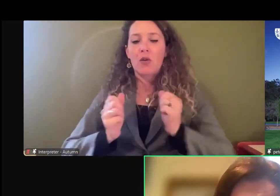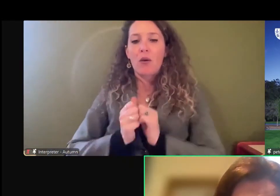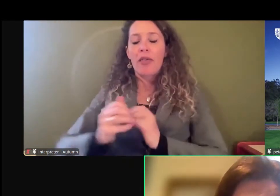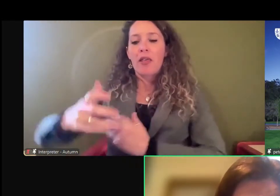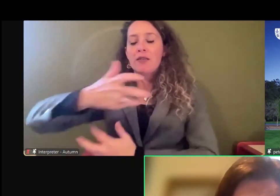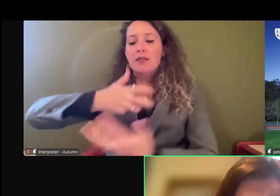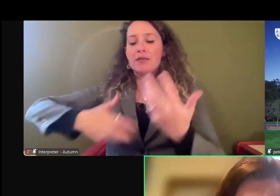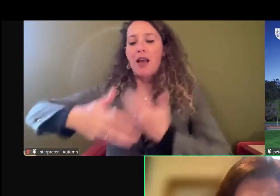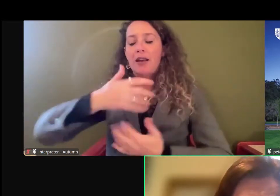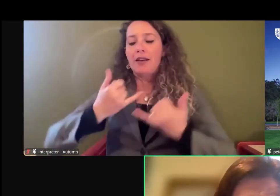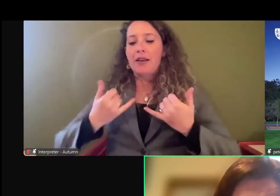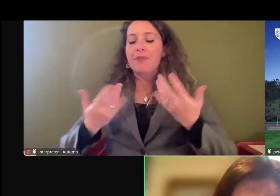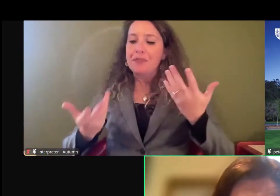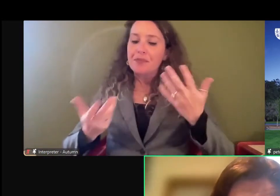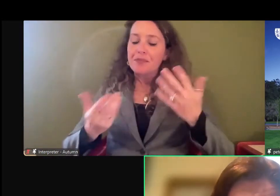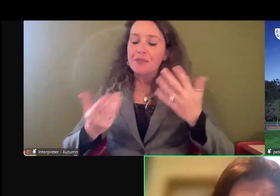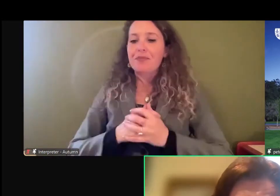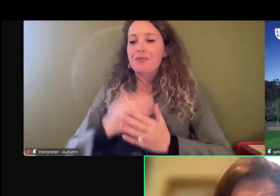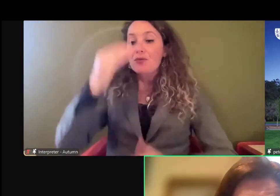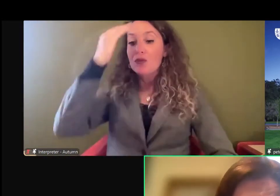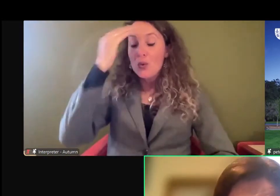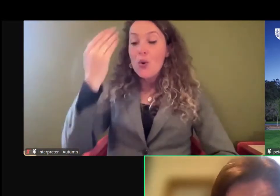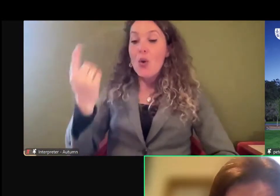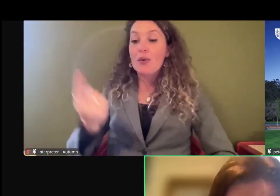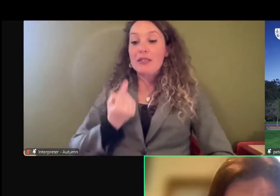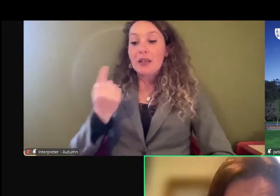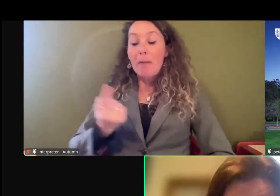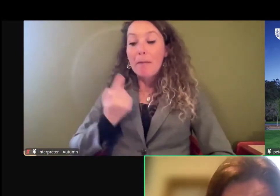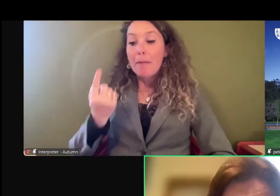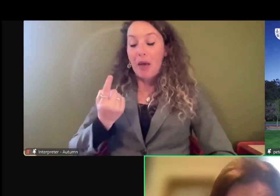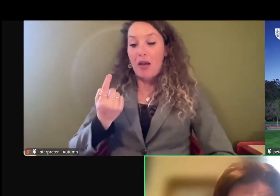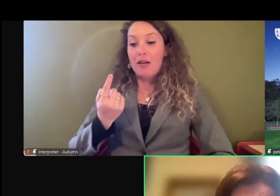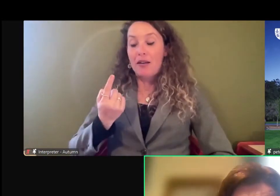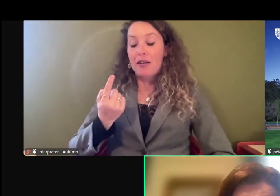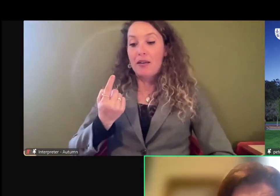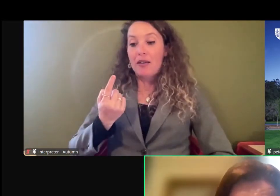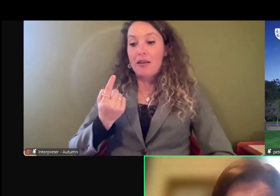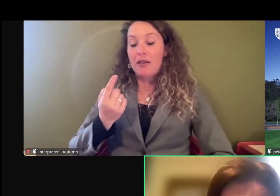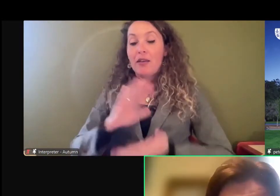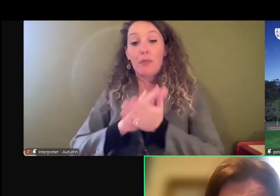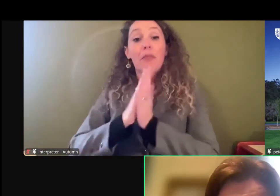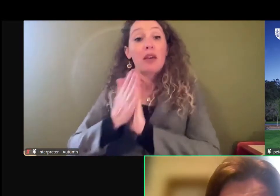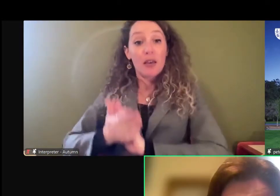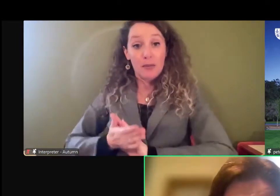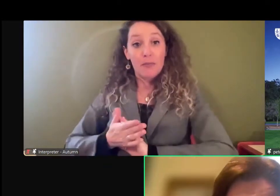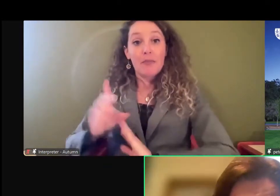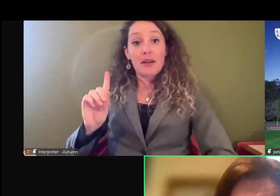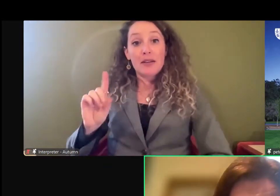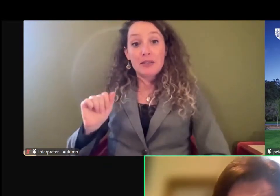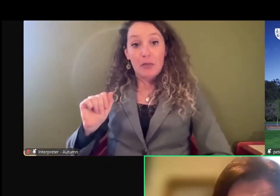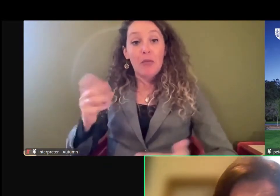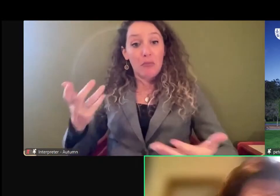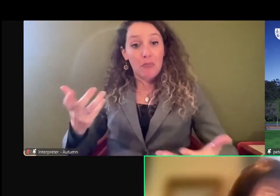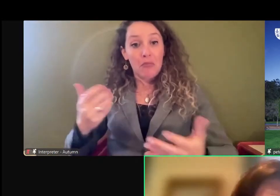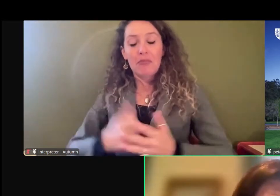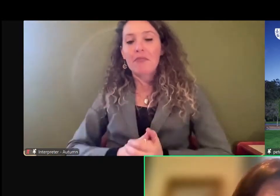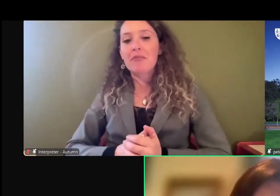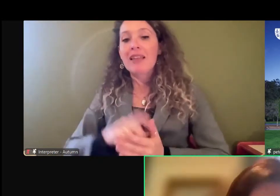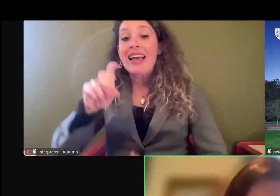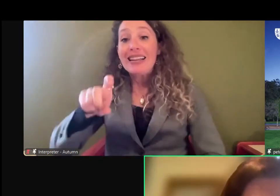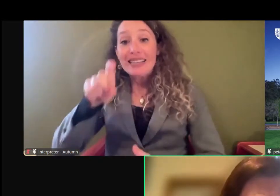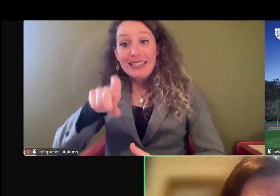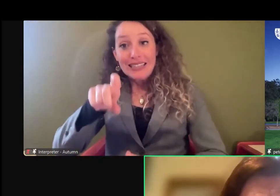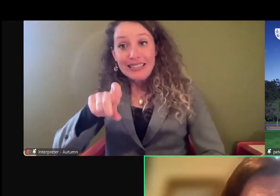society. So, if somebody acquires a disability and needs to